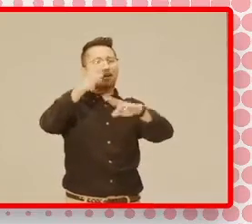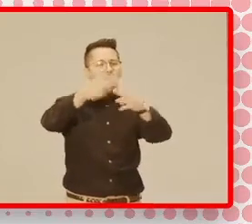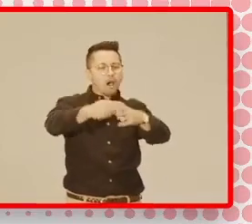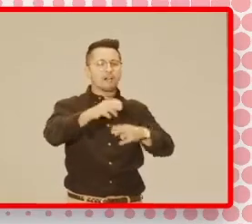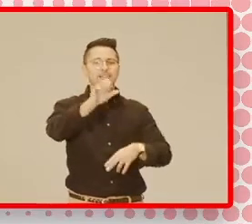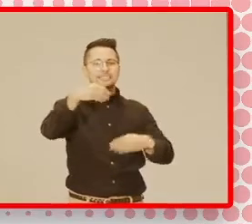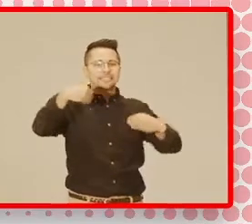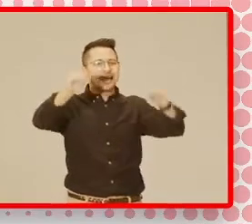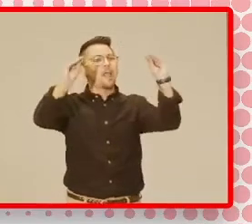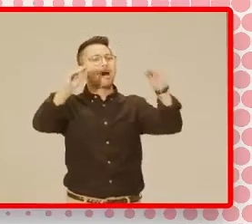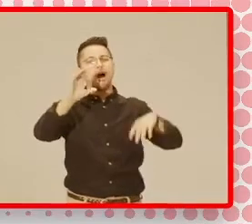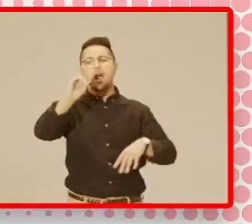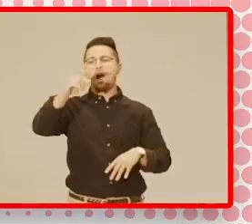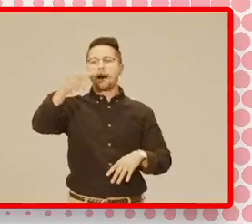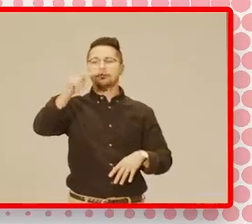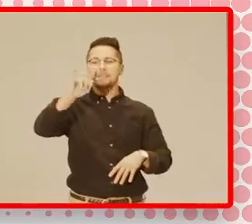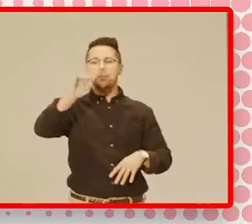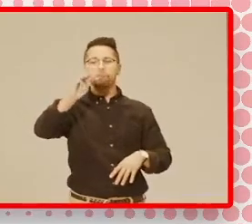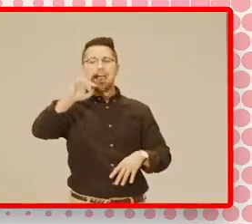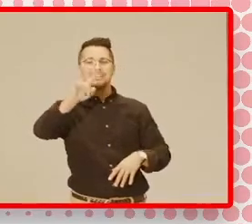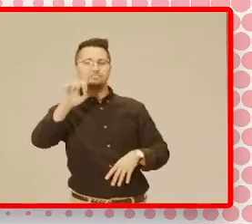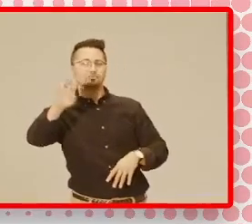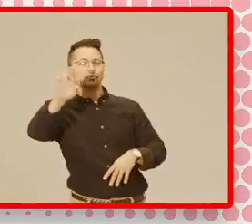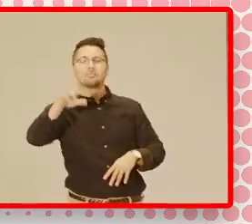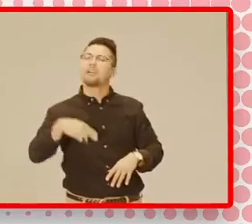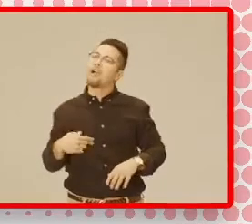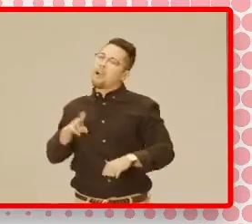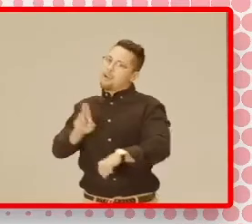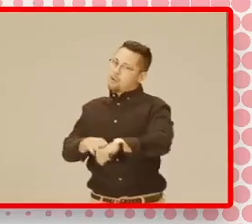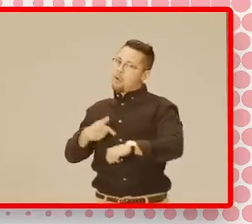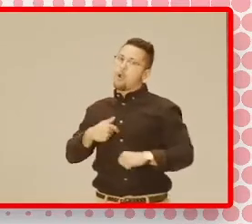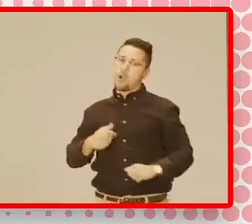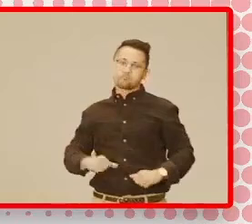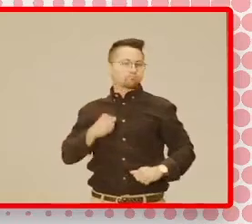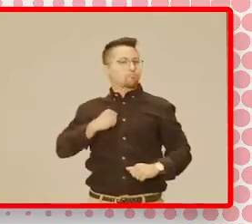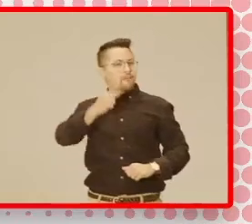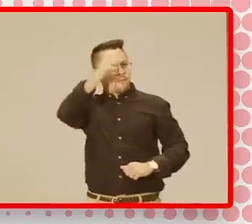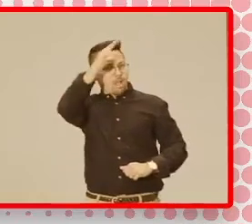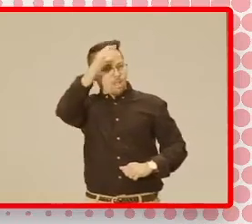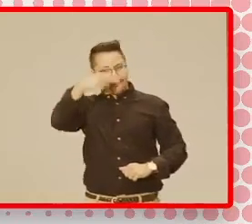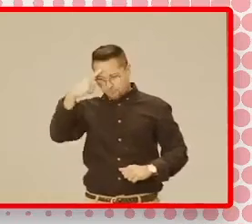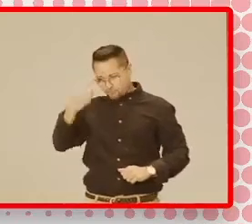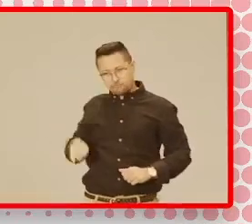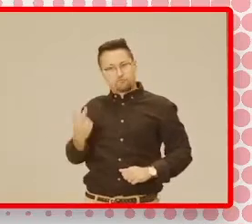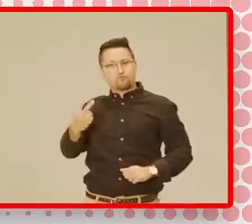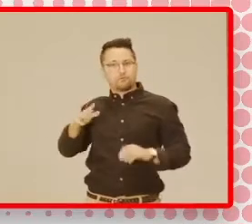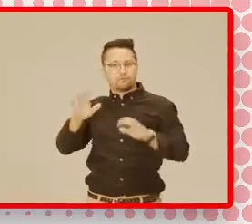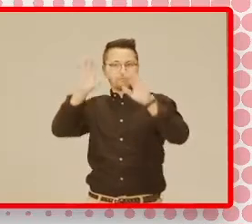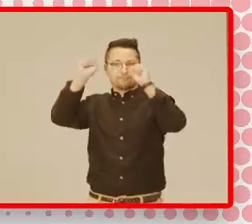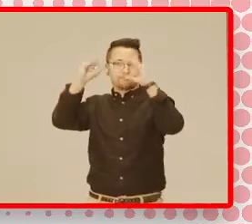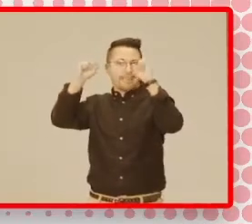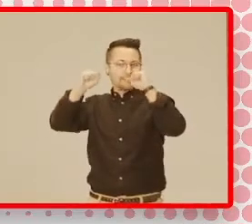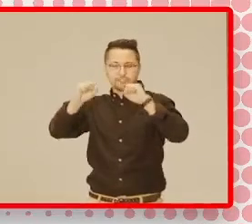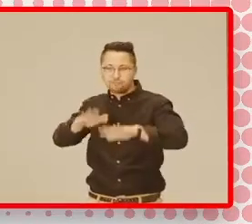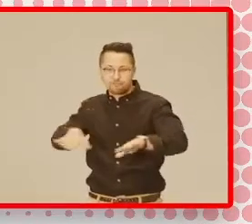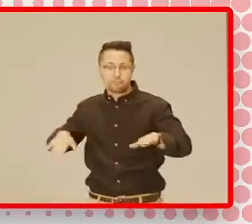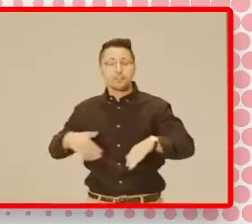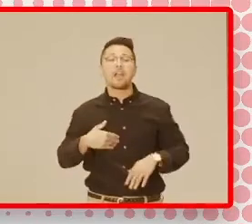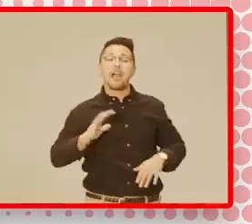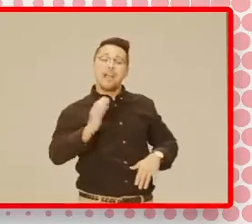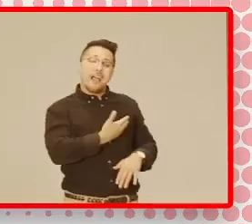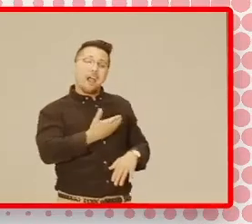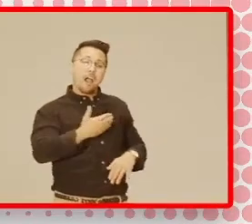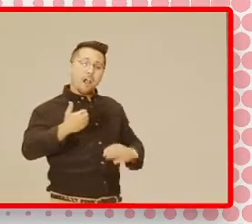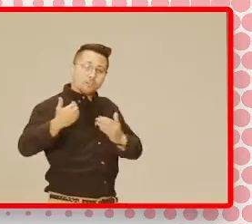course, I am a proud father of 2 amazing children. We coached our daughter, Jackie, to be an Ivy